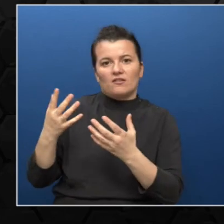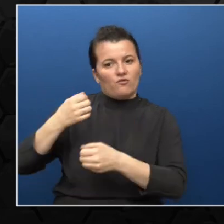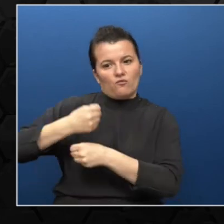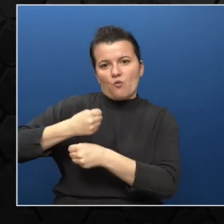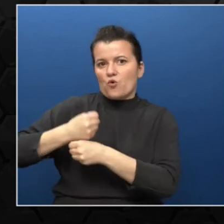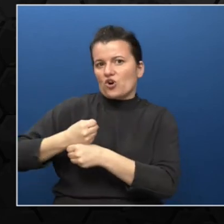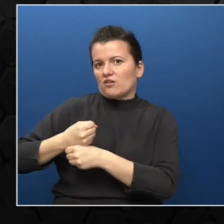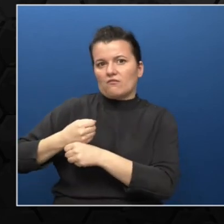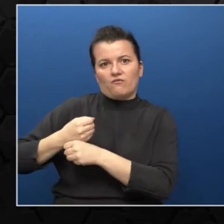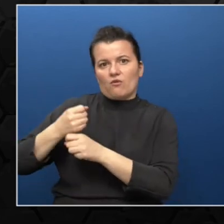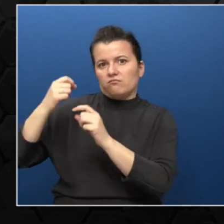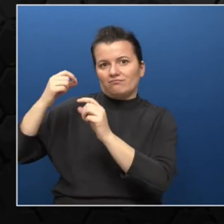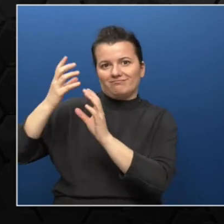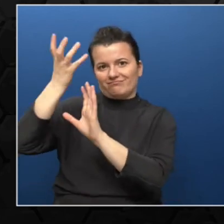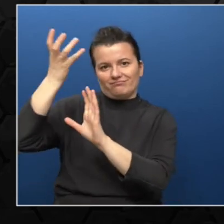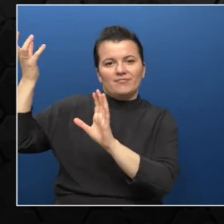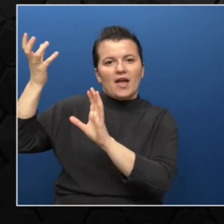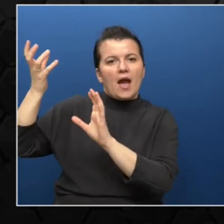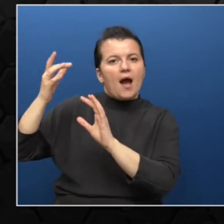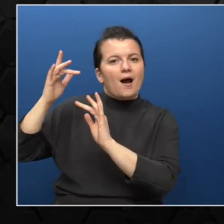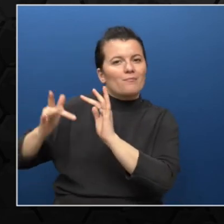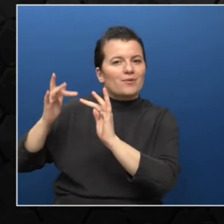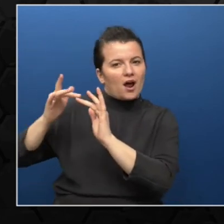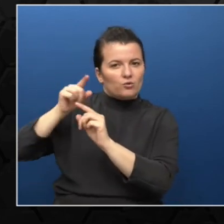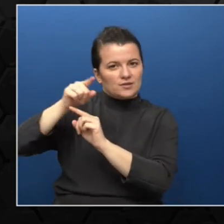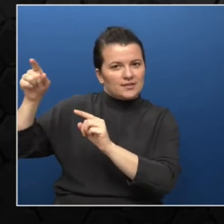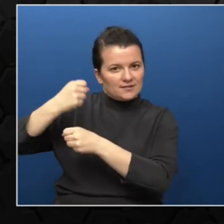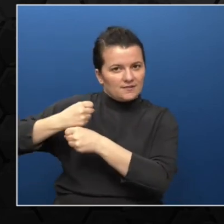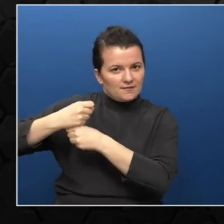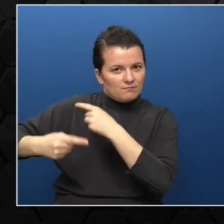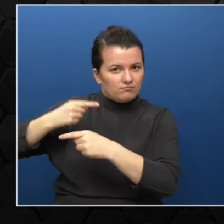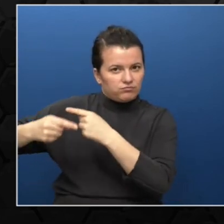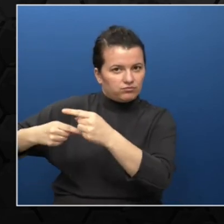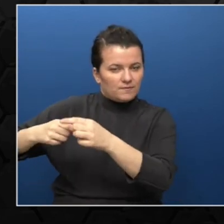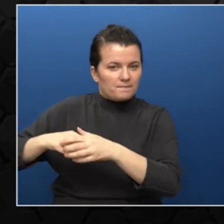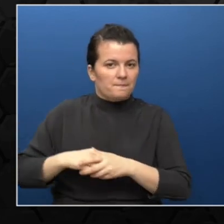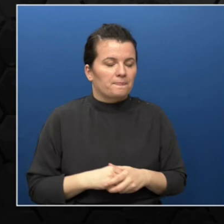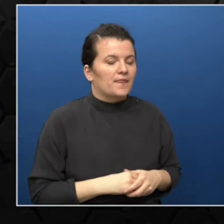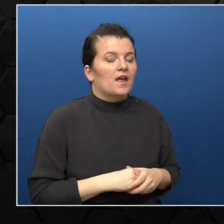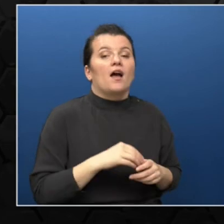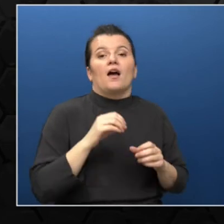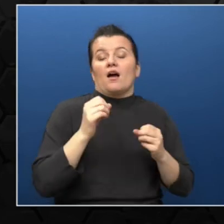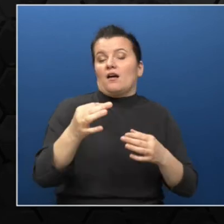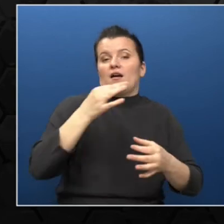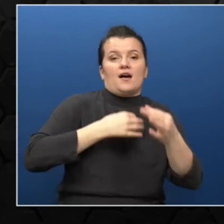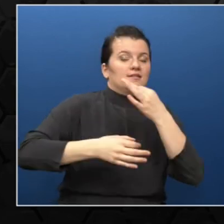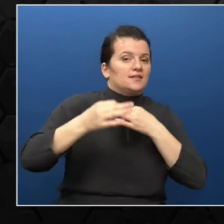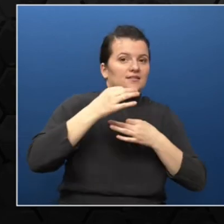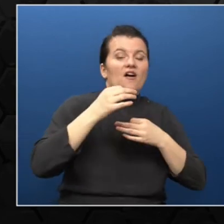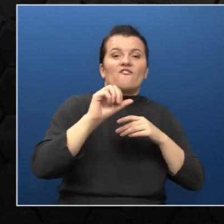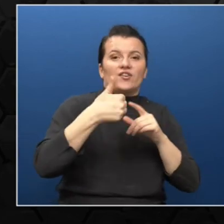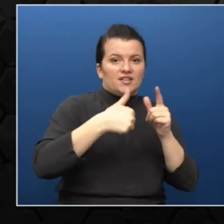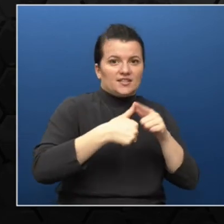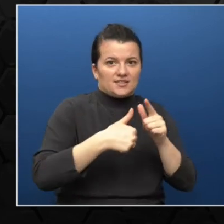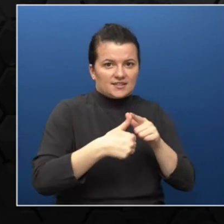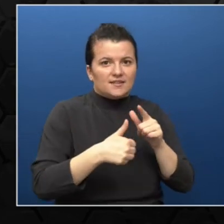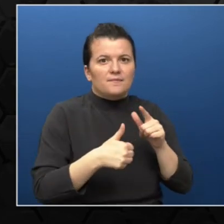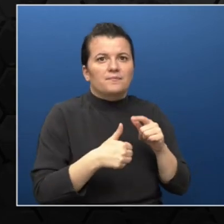some light on that, that'd be great. Regarding the first question, in my